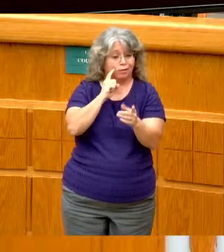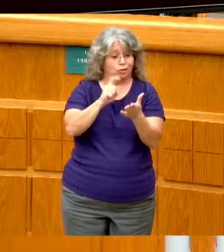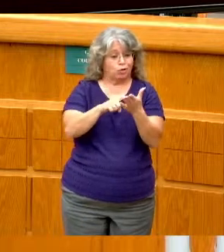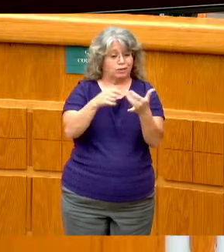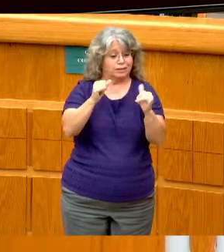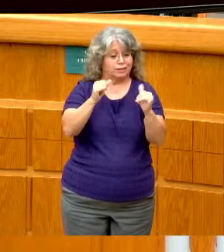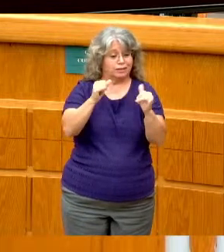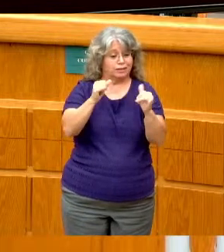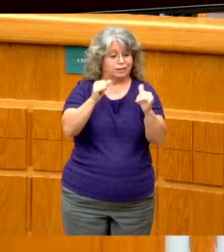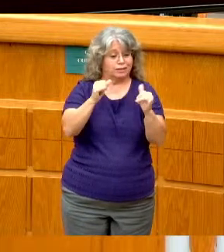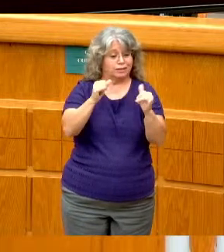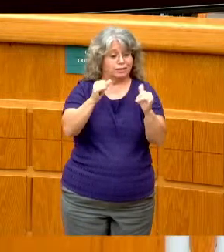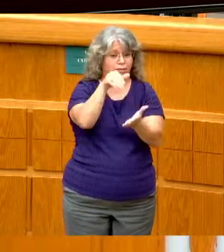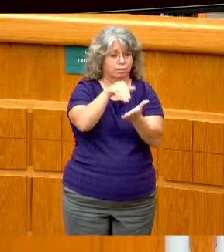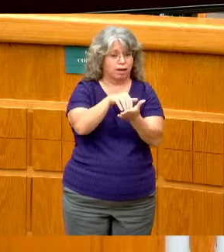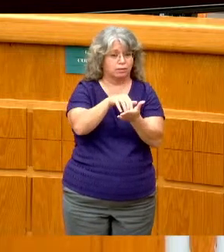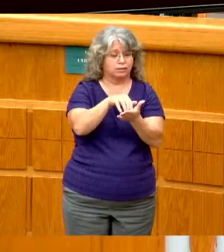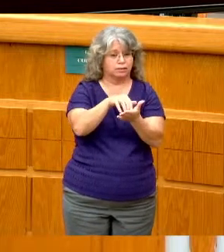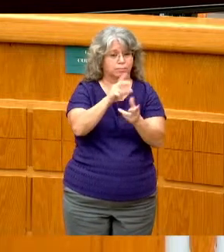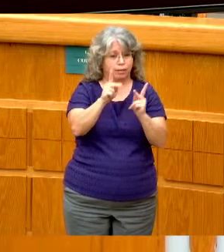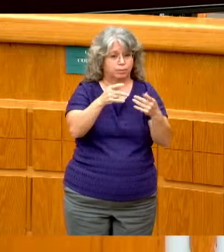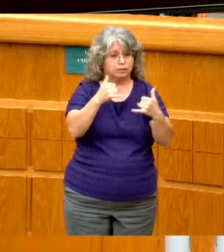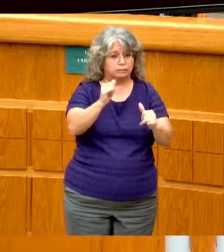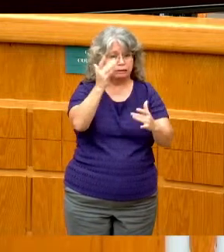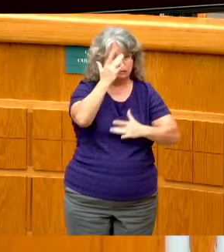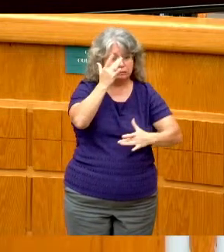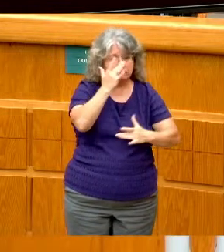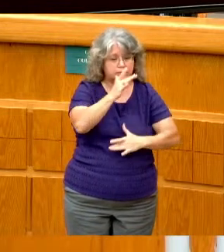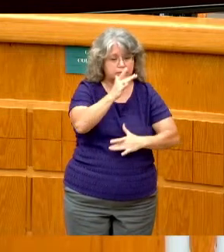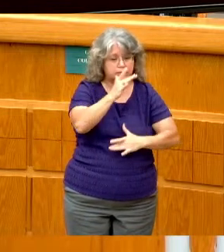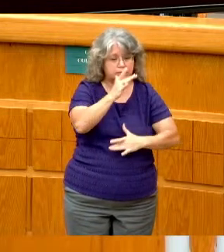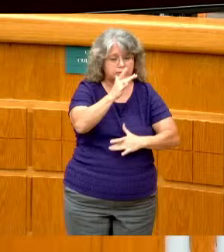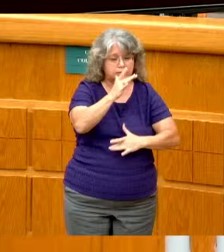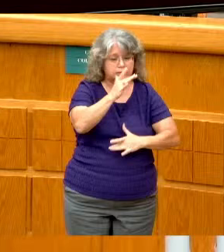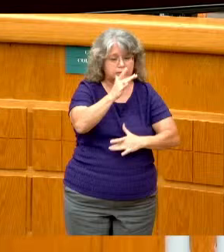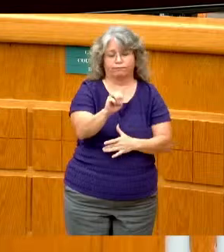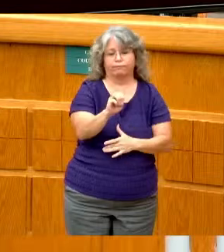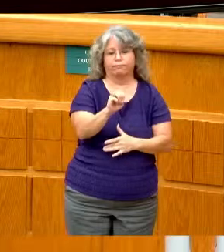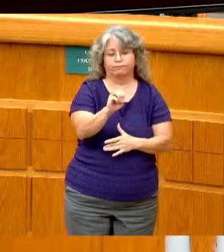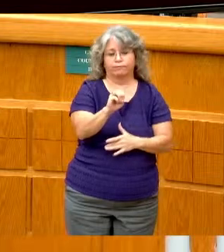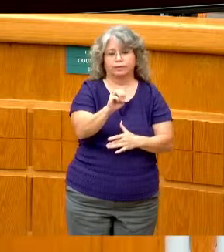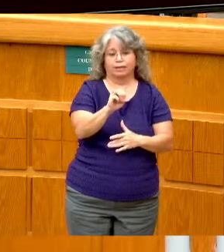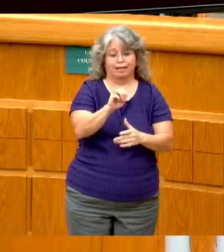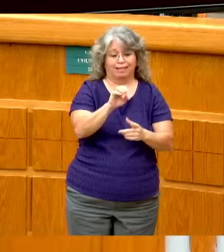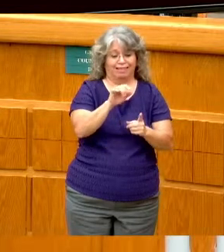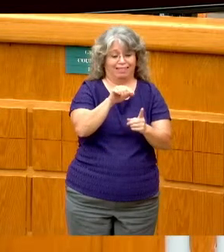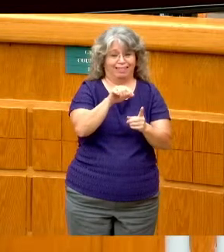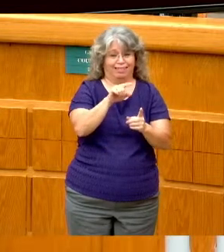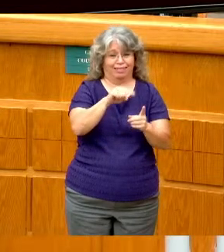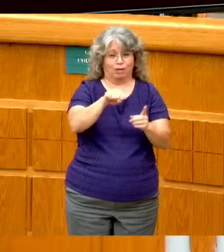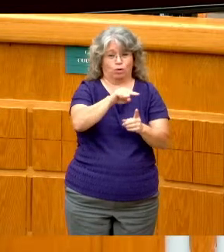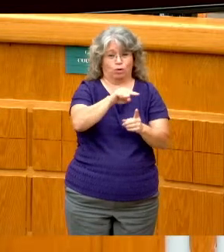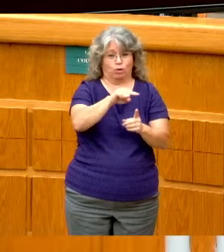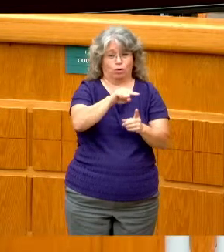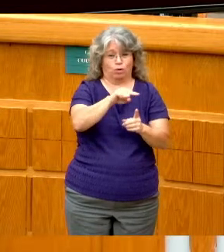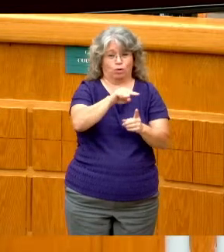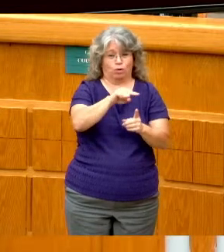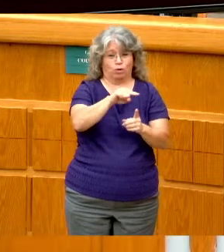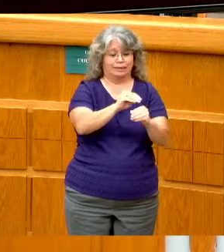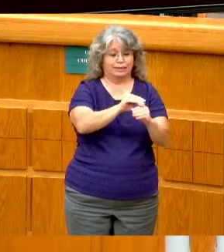active cases of COVID-19 here. Those active cases can easily spread it to others if they